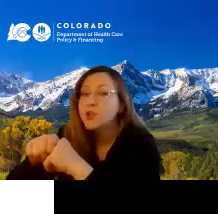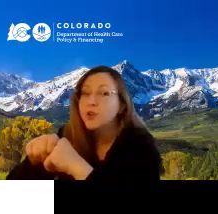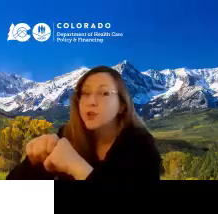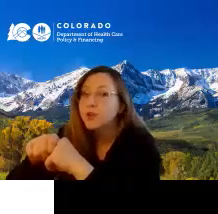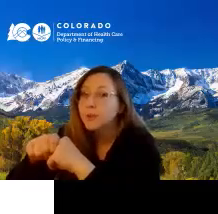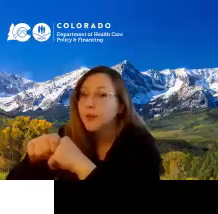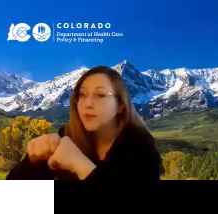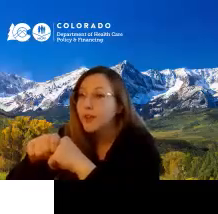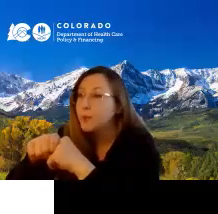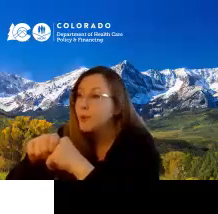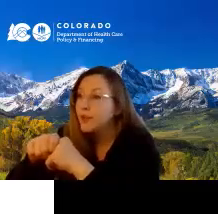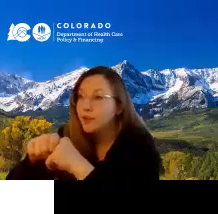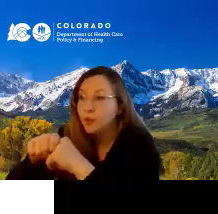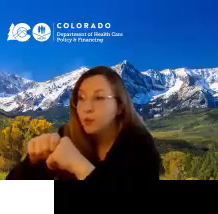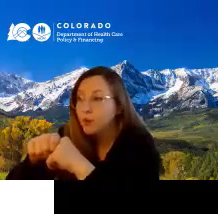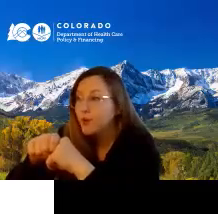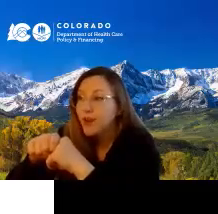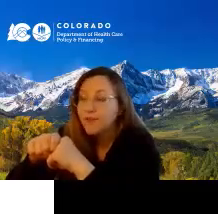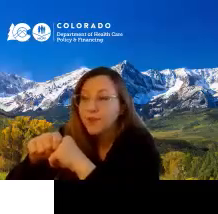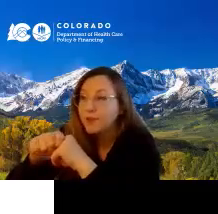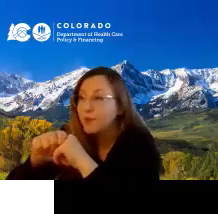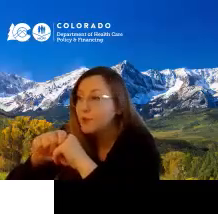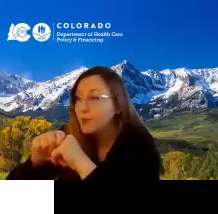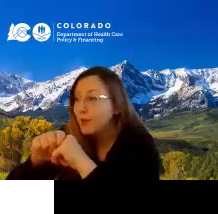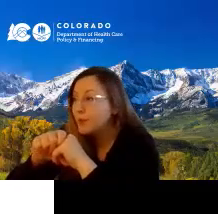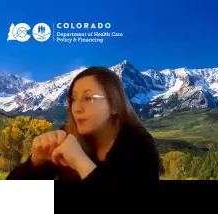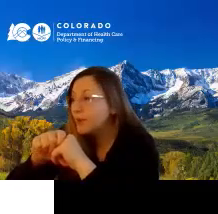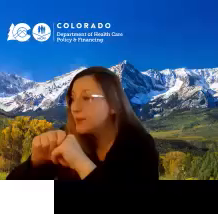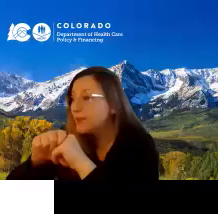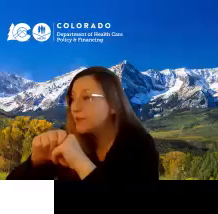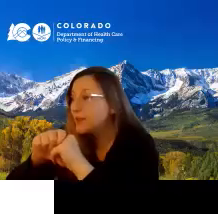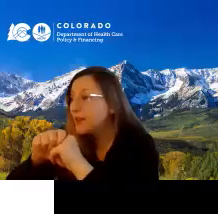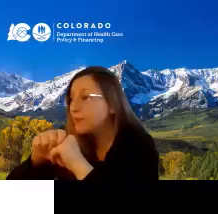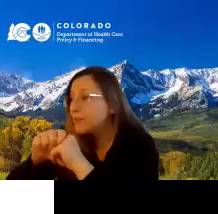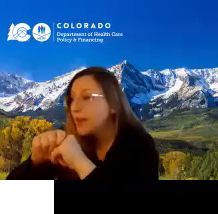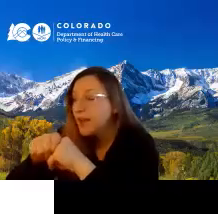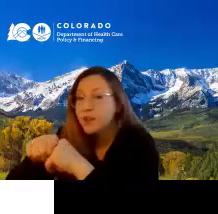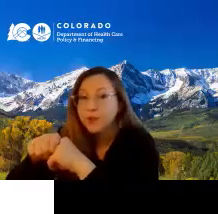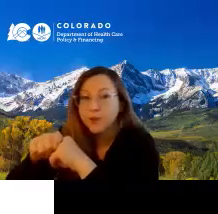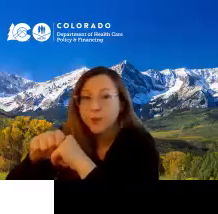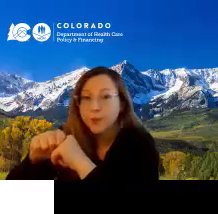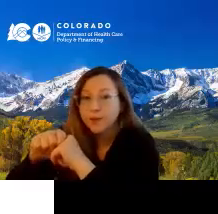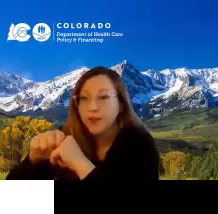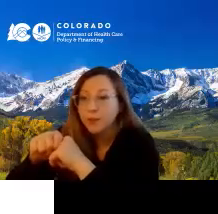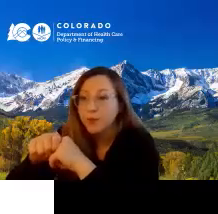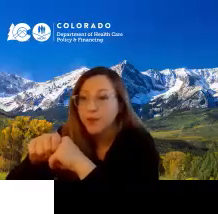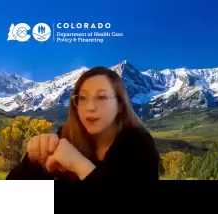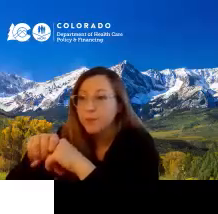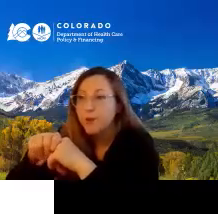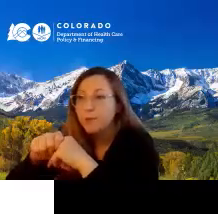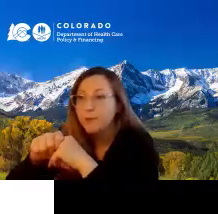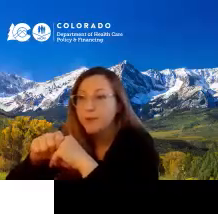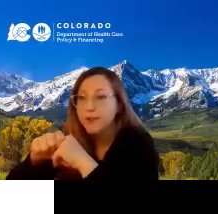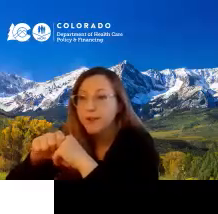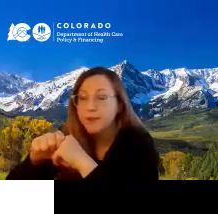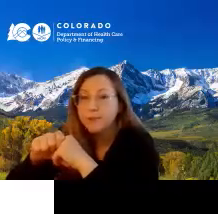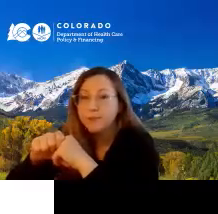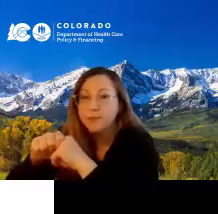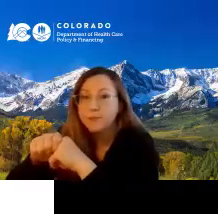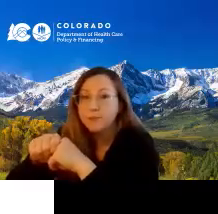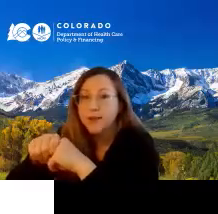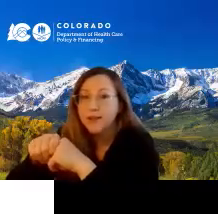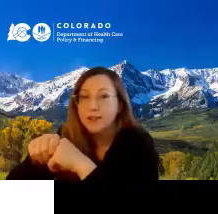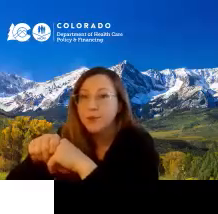screenshots. So it'll be available in our Google Drive that you use probably almost every day. So it will be available there